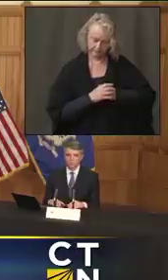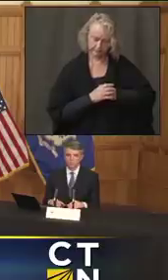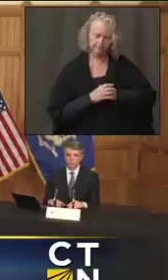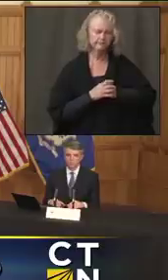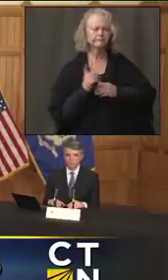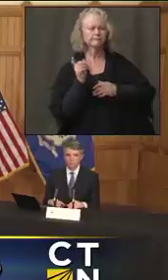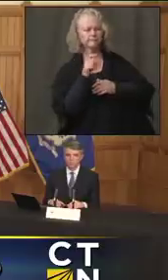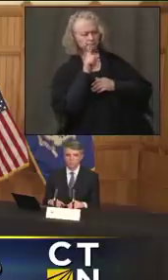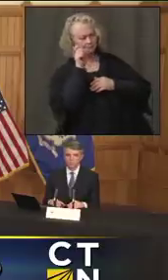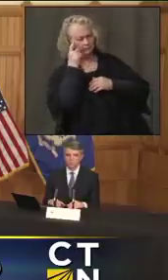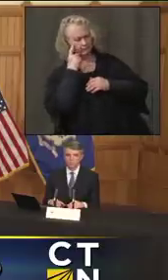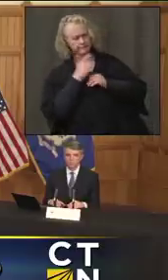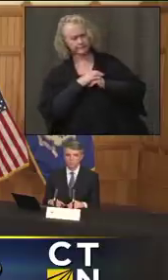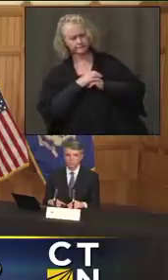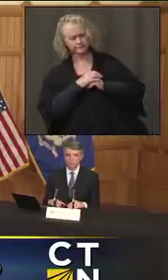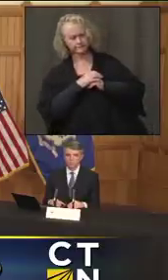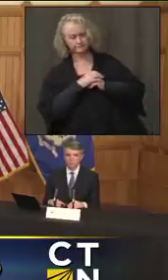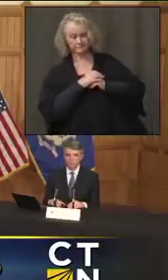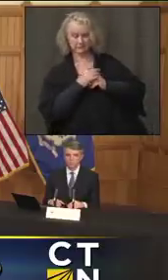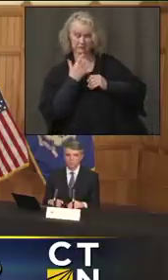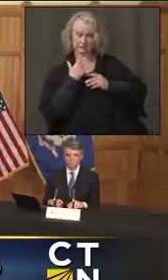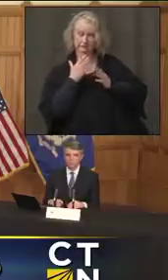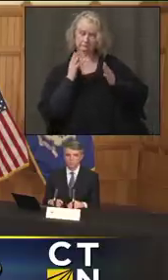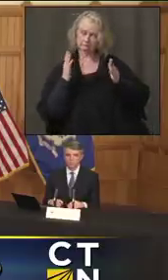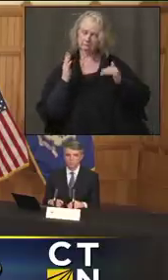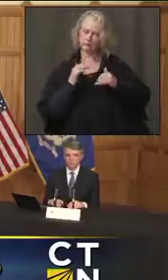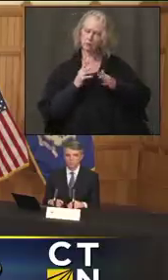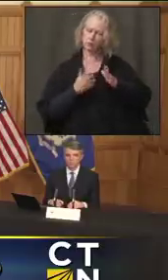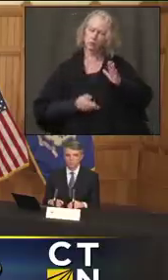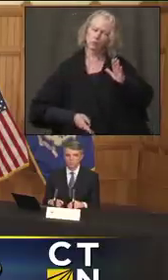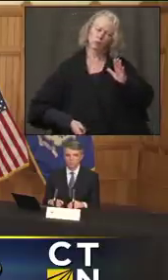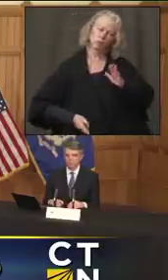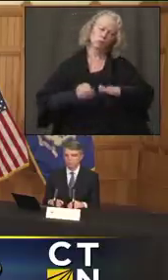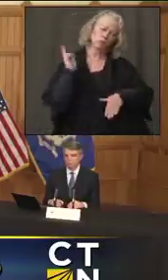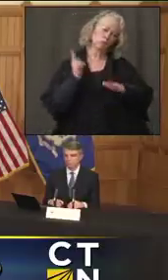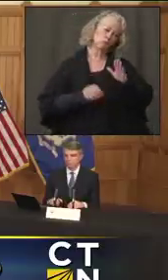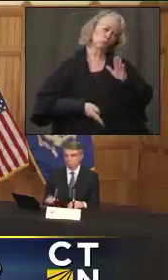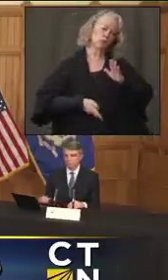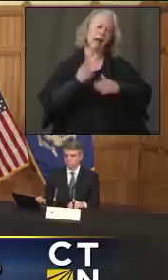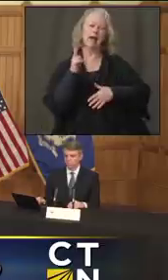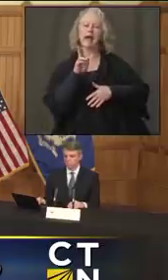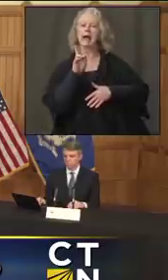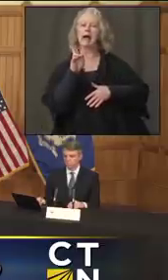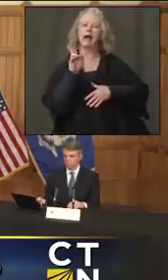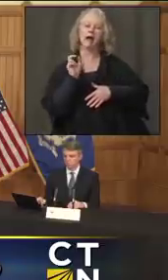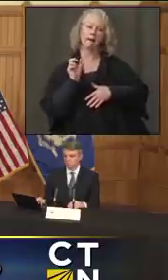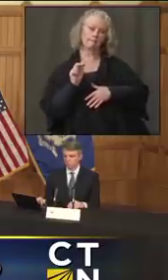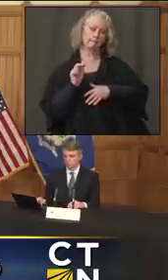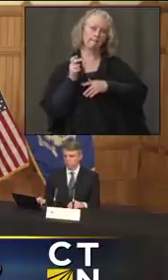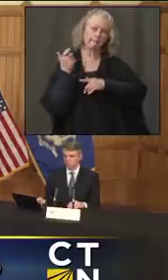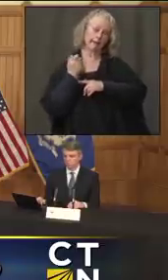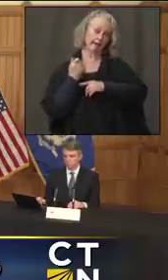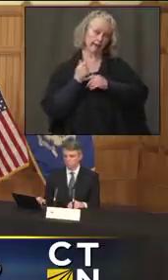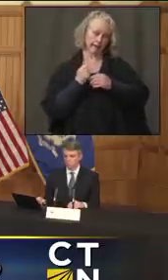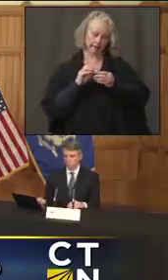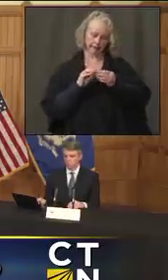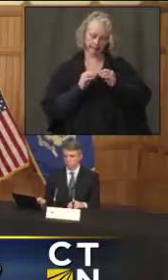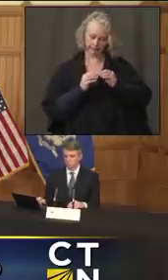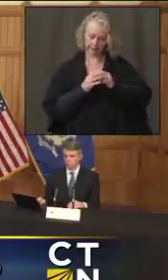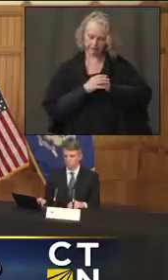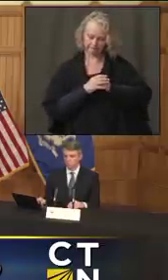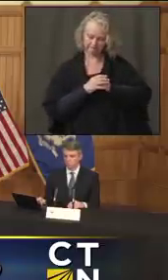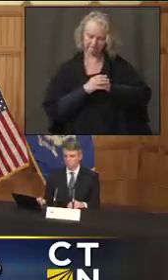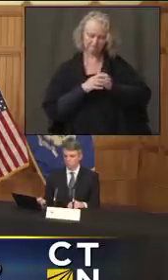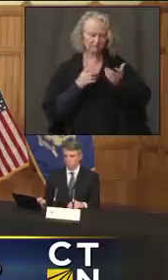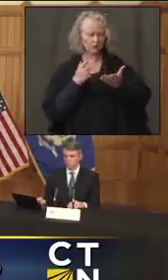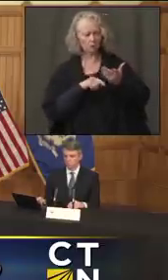Governor Lamont, we're expecting historic unemployment numbers tomorrow morning from the federal government. What would you say right now